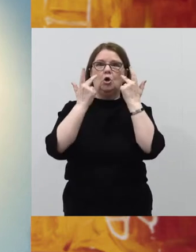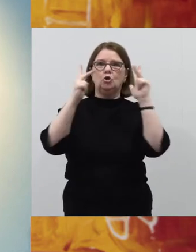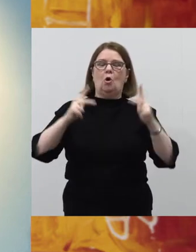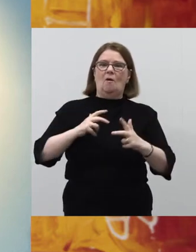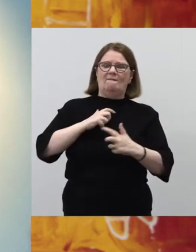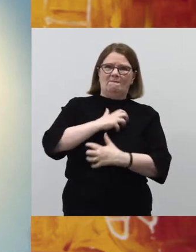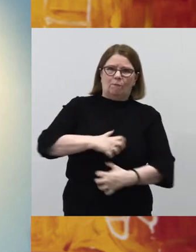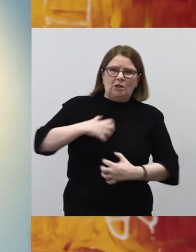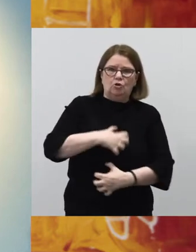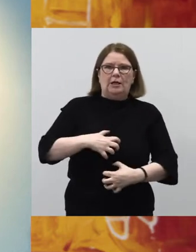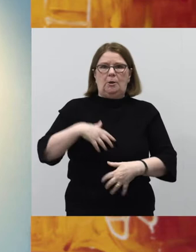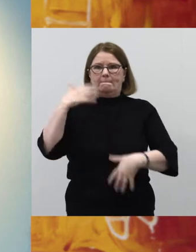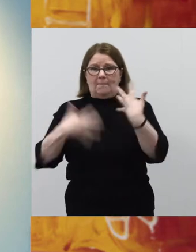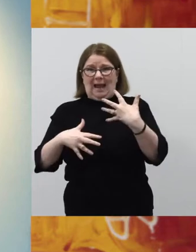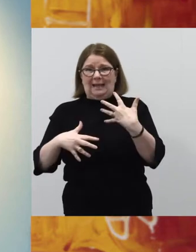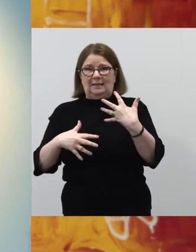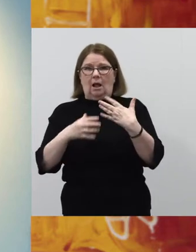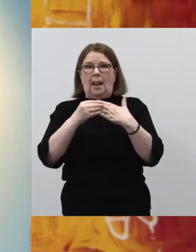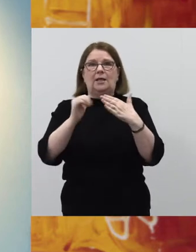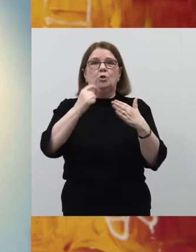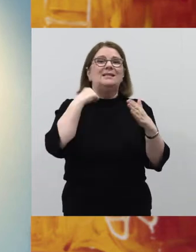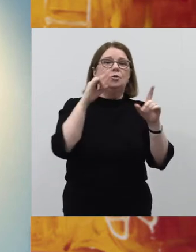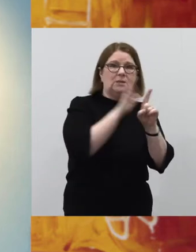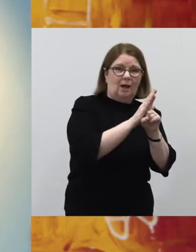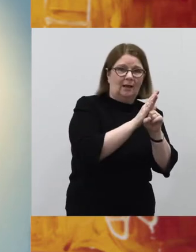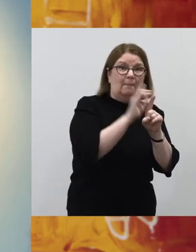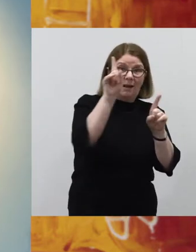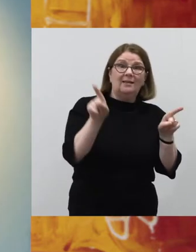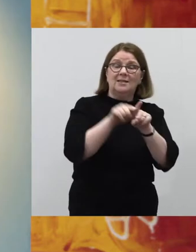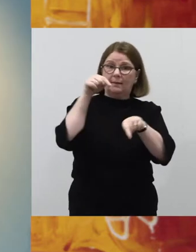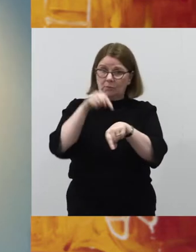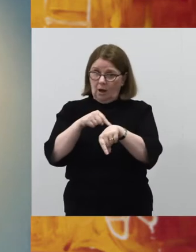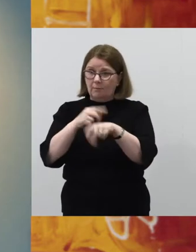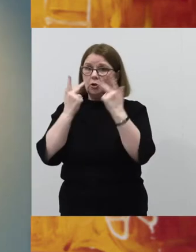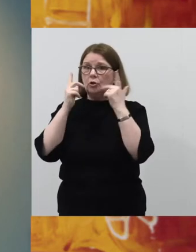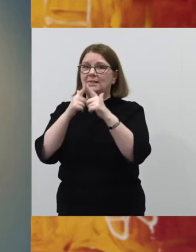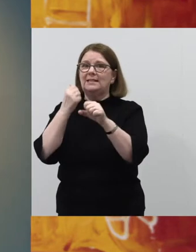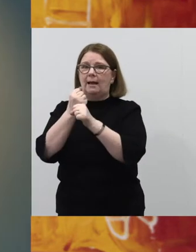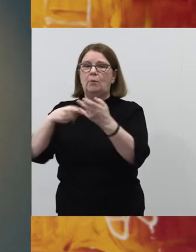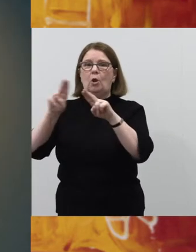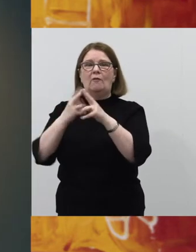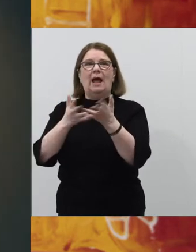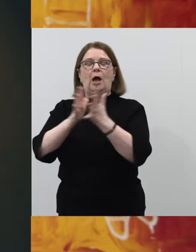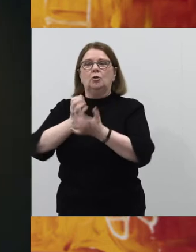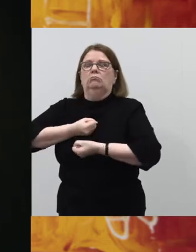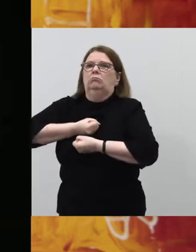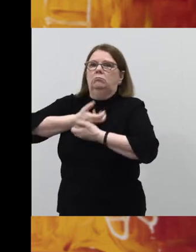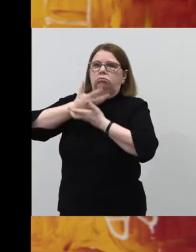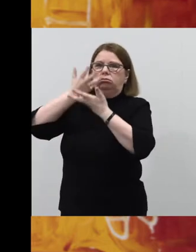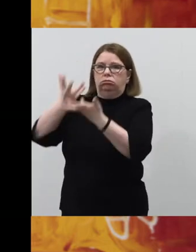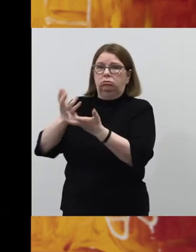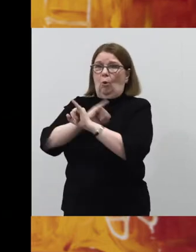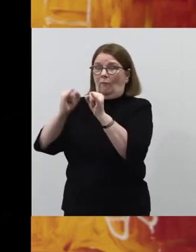it, is fundamental to achieving well-being. Similarly, for Tyrone Wegana, who's in the audience, hi